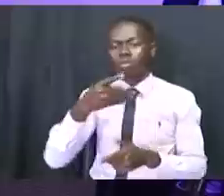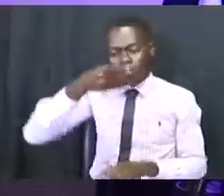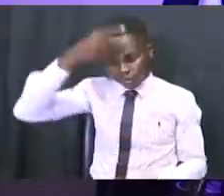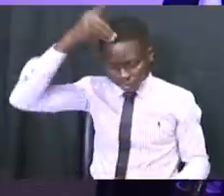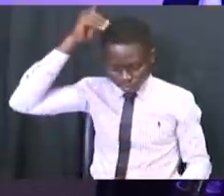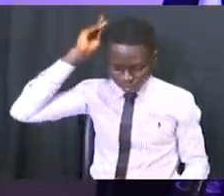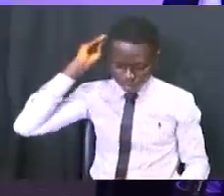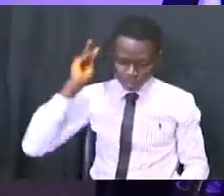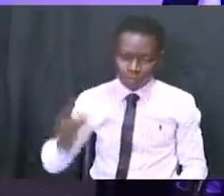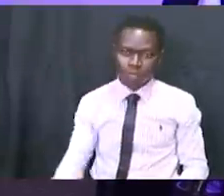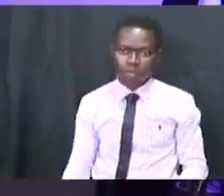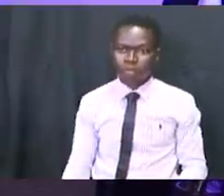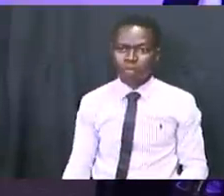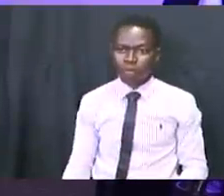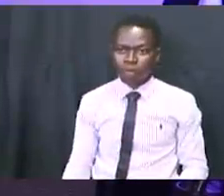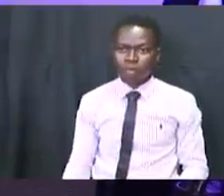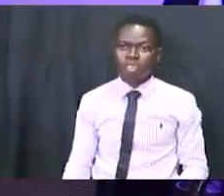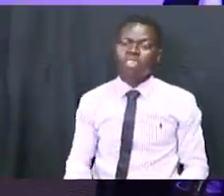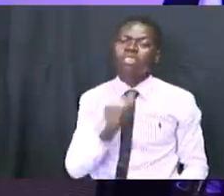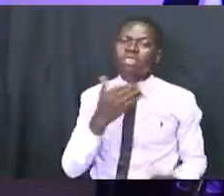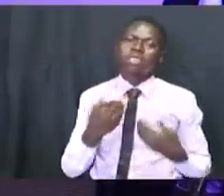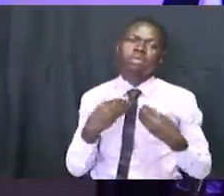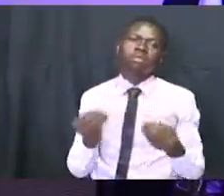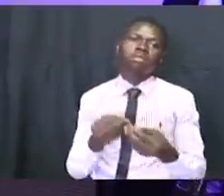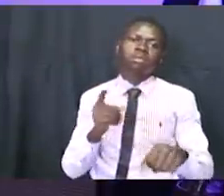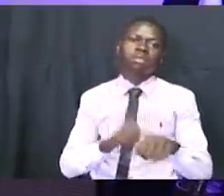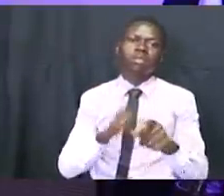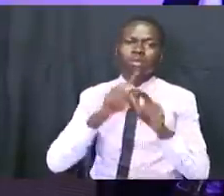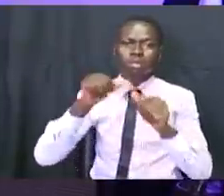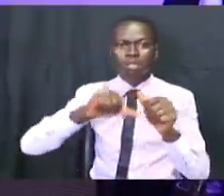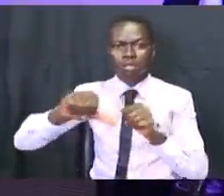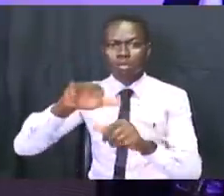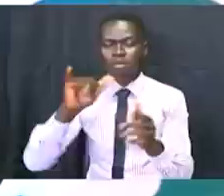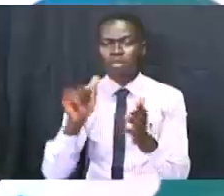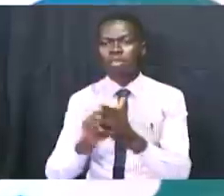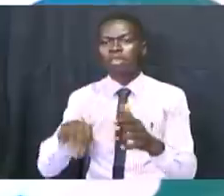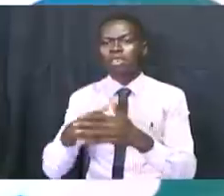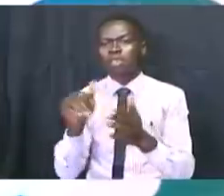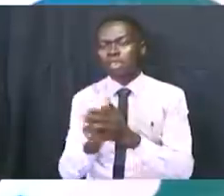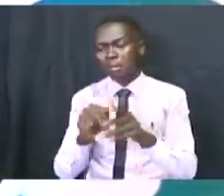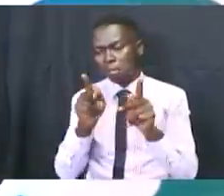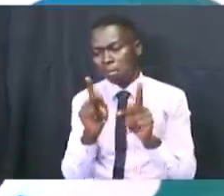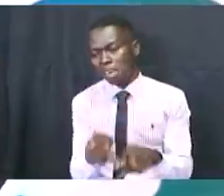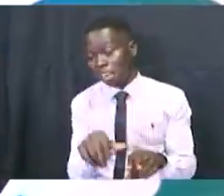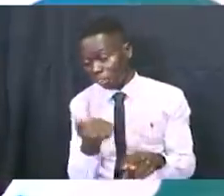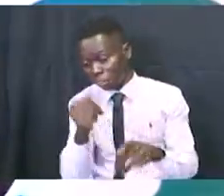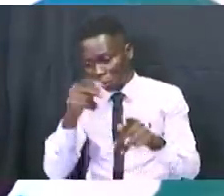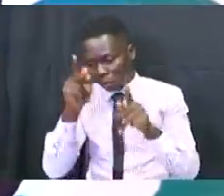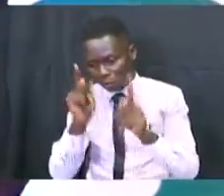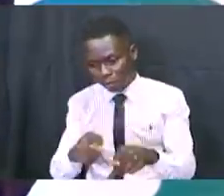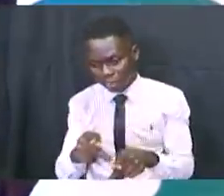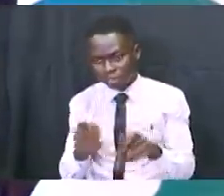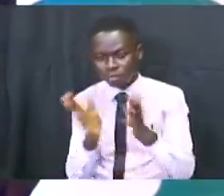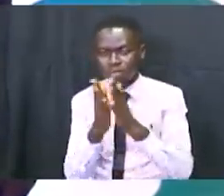Consistent spiritual life. Time will not permit me to talk about how Darius praised God. Daniel